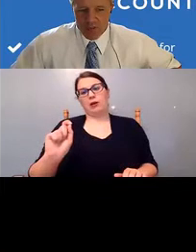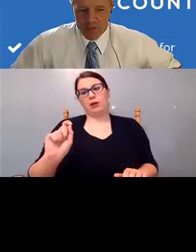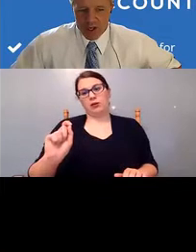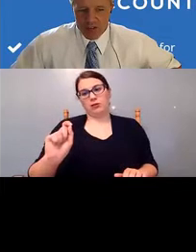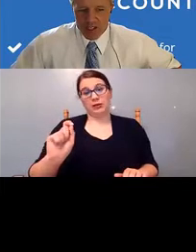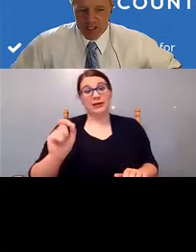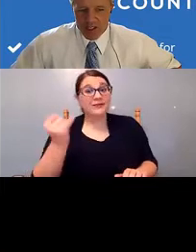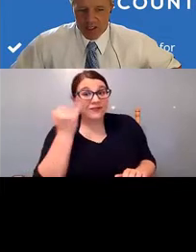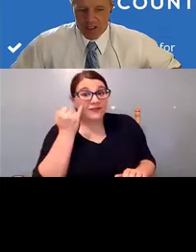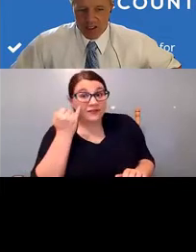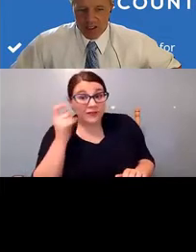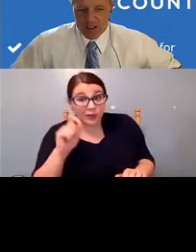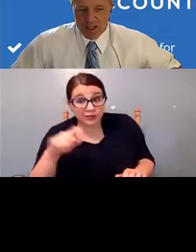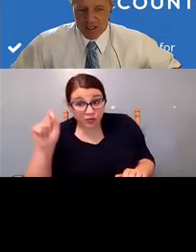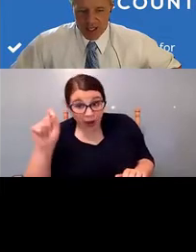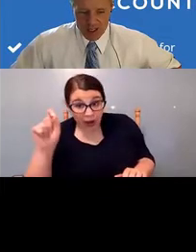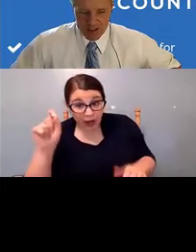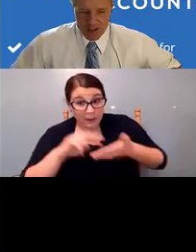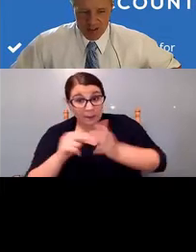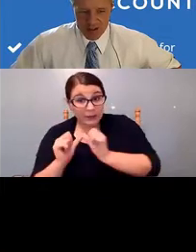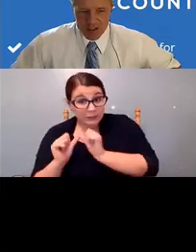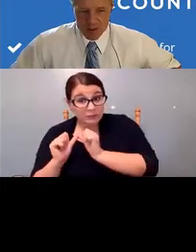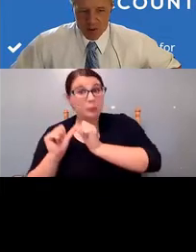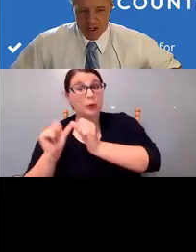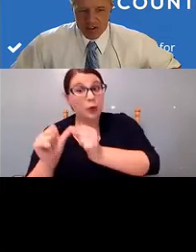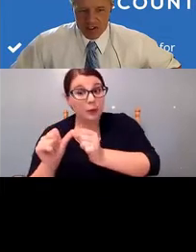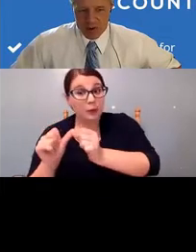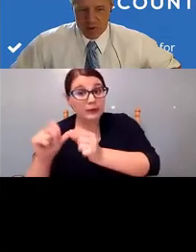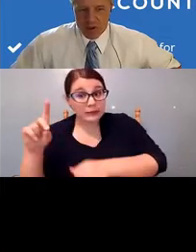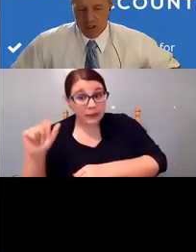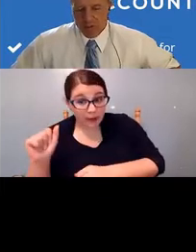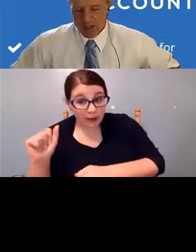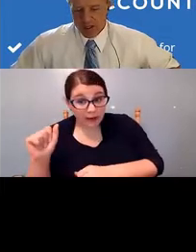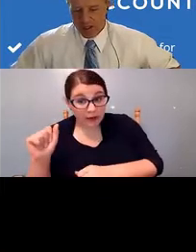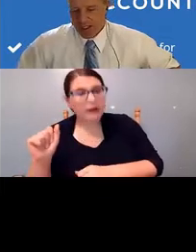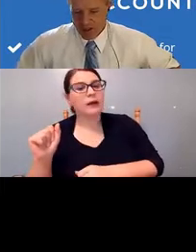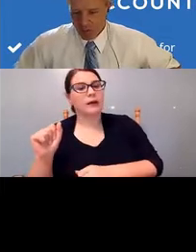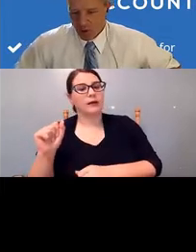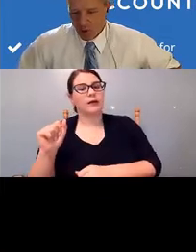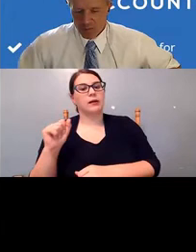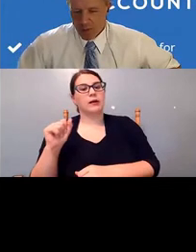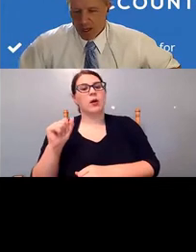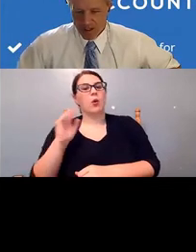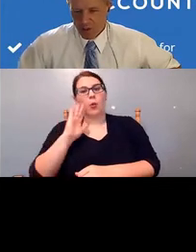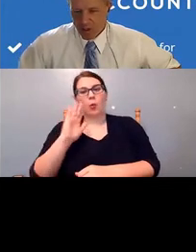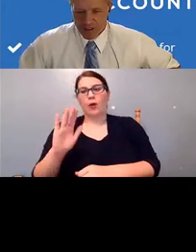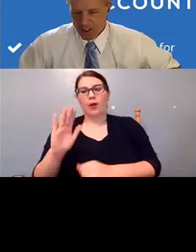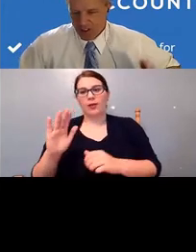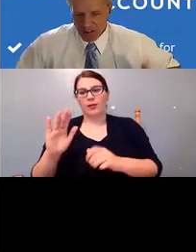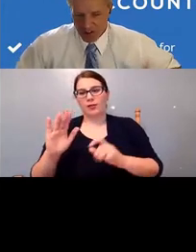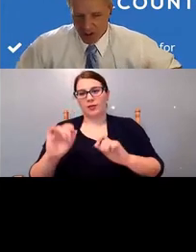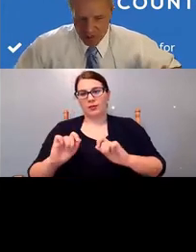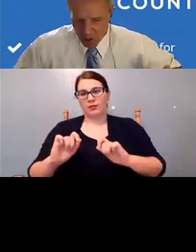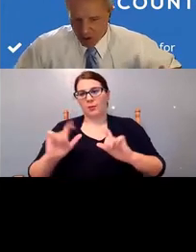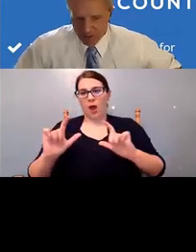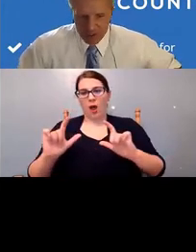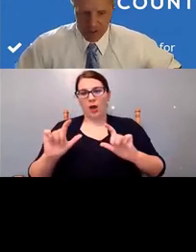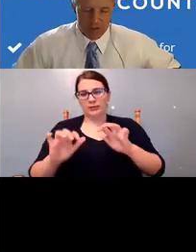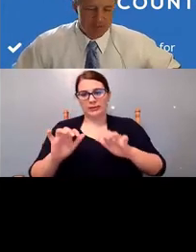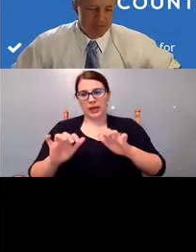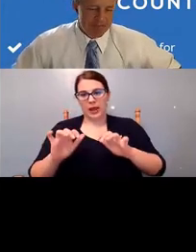do check the box saying yes, then it will ask you, it'll bring up a typable box that will ask you to describe